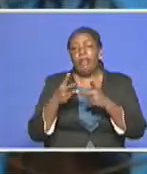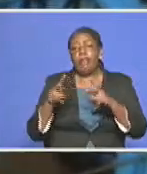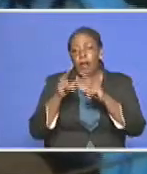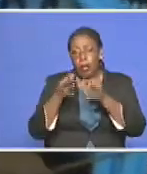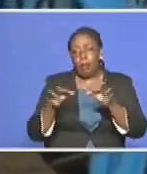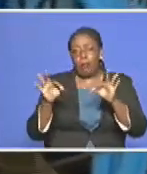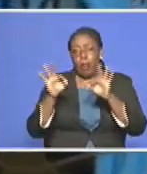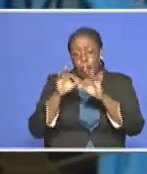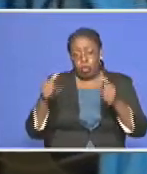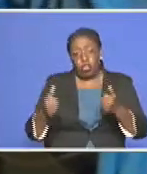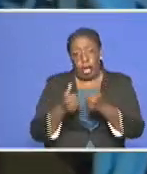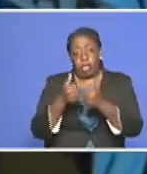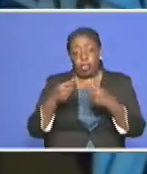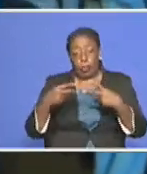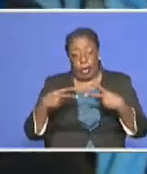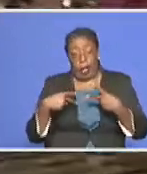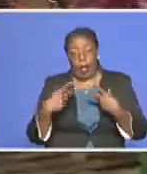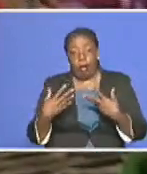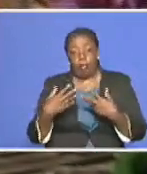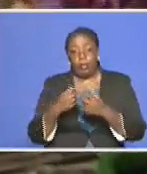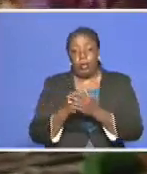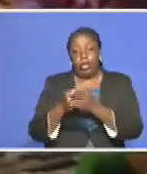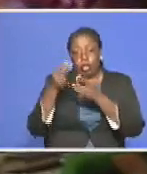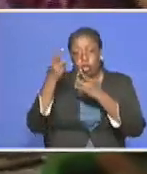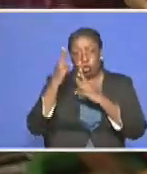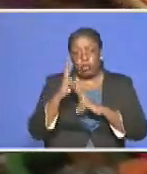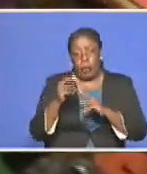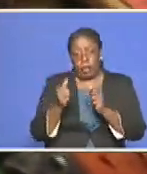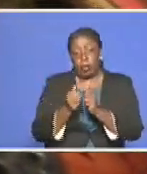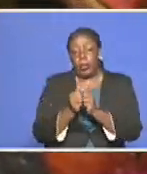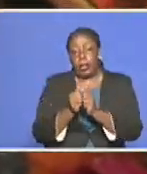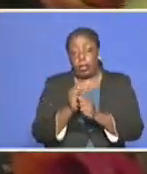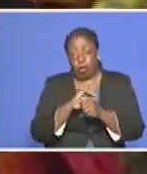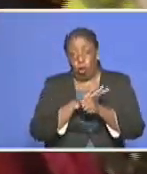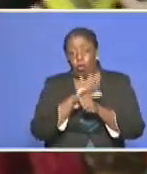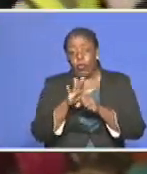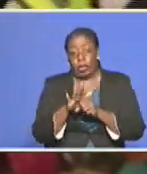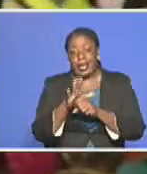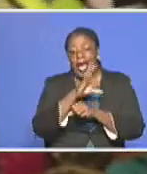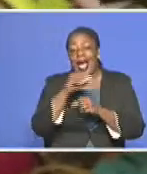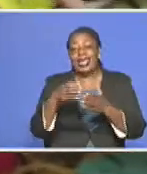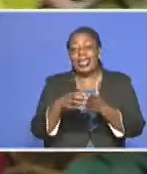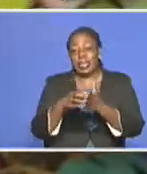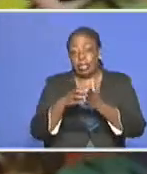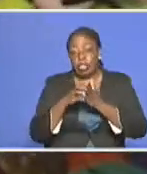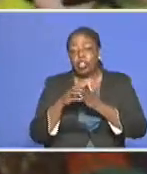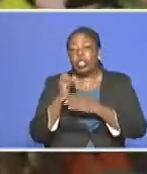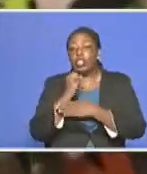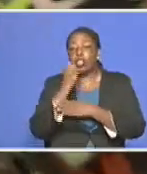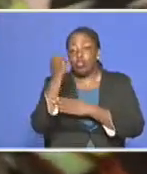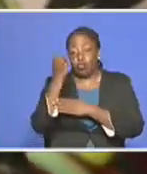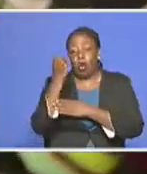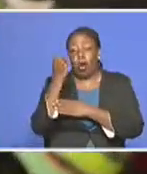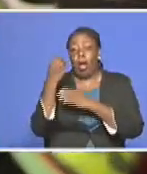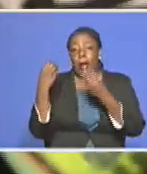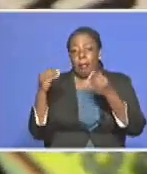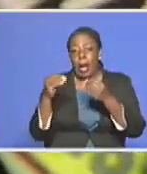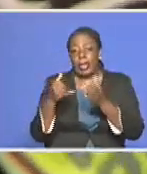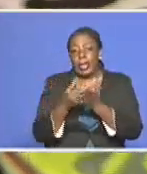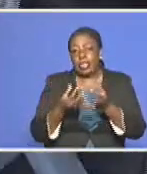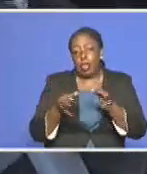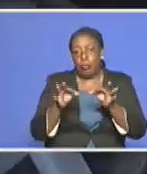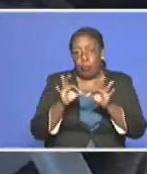the challenges we have with respect to COVID and the conditions in the straw market. So it's important for